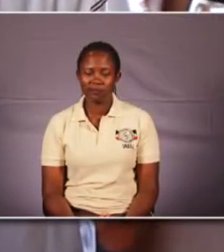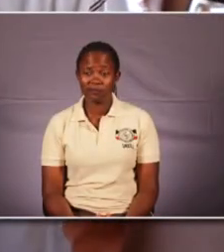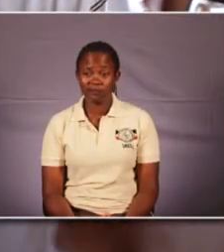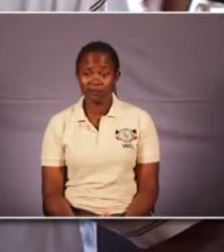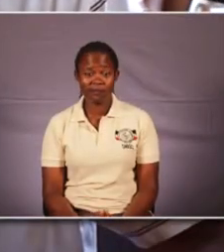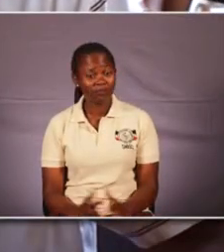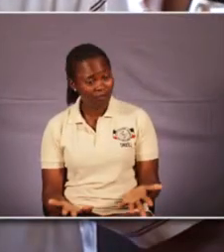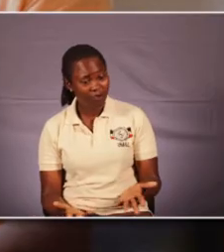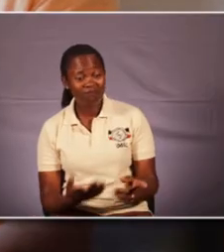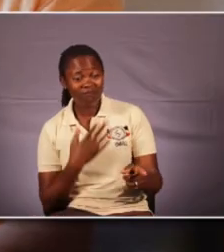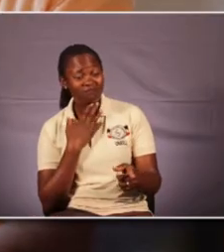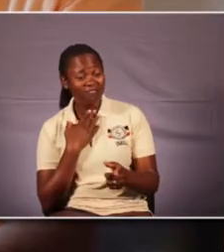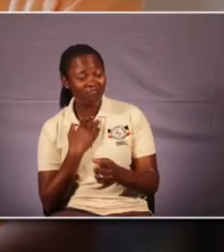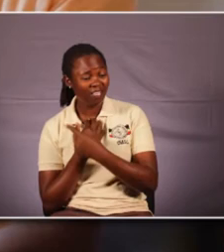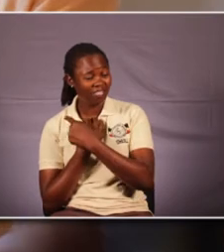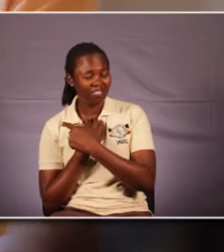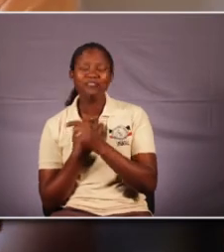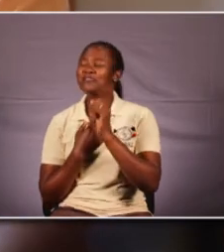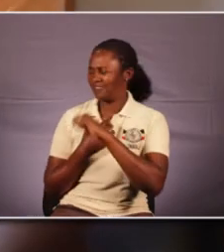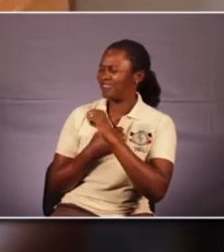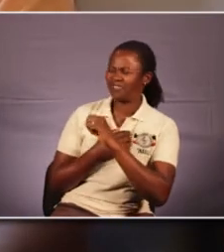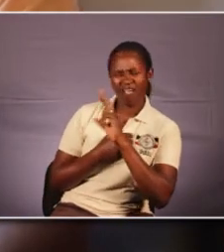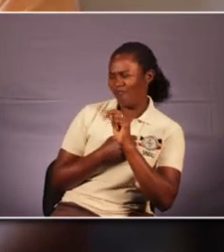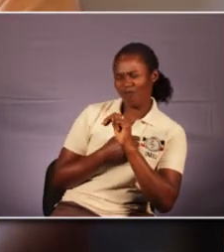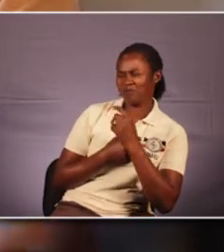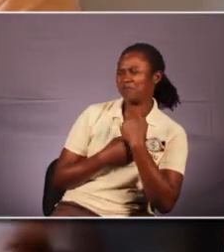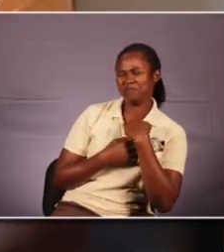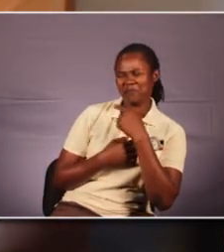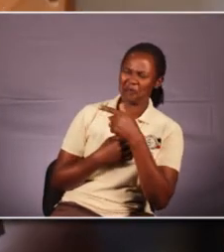So, do you like her? Yes. No. I'm just looking